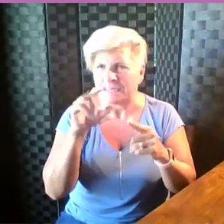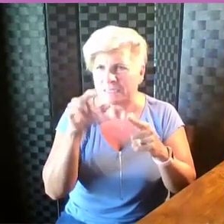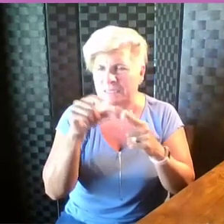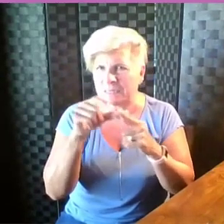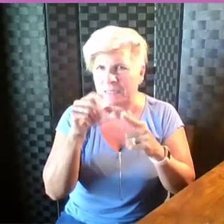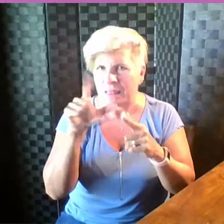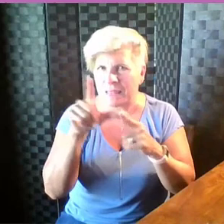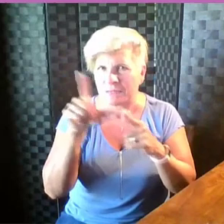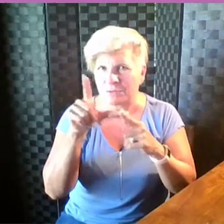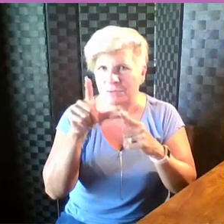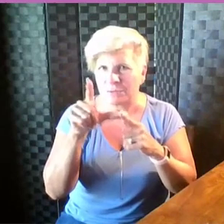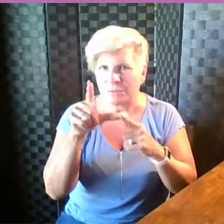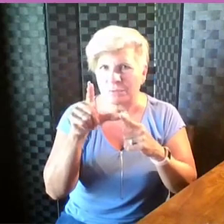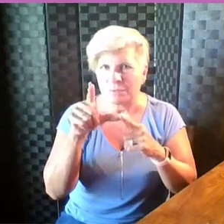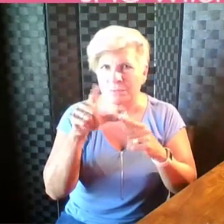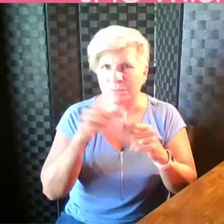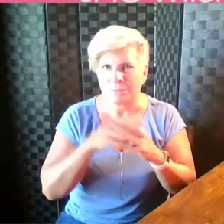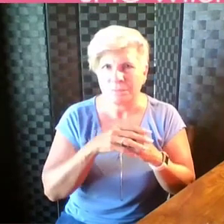Do you see it?